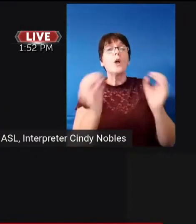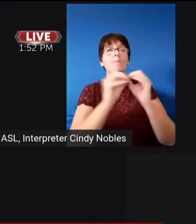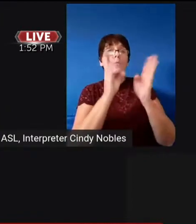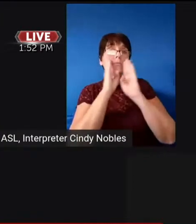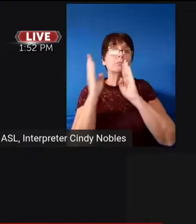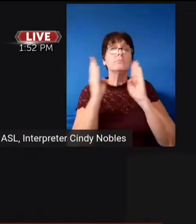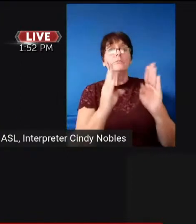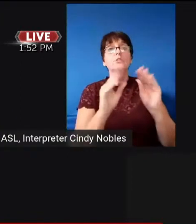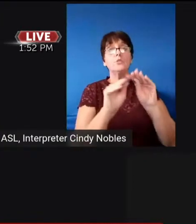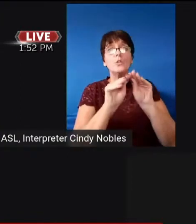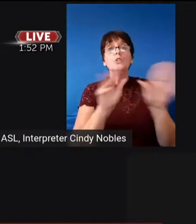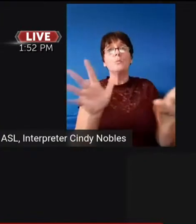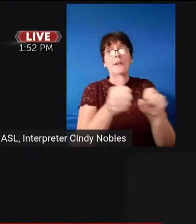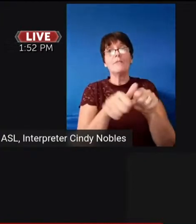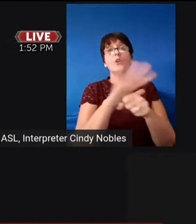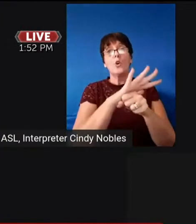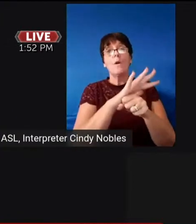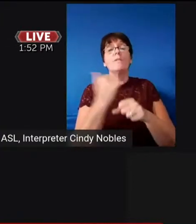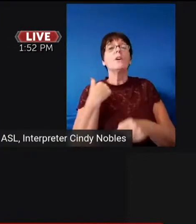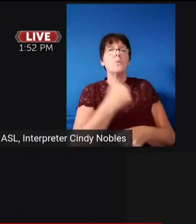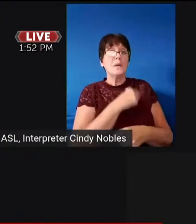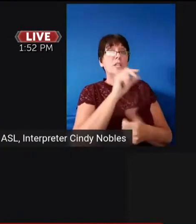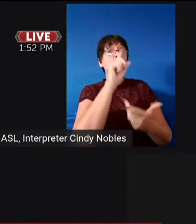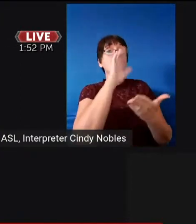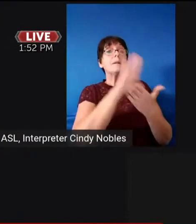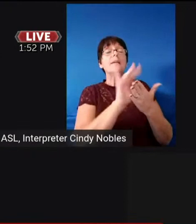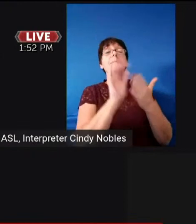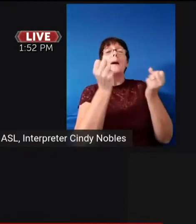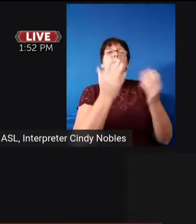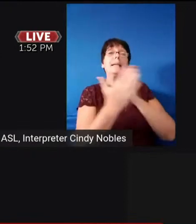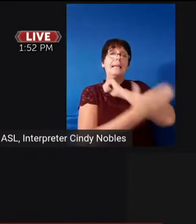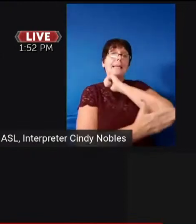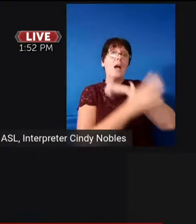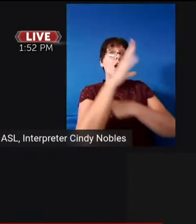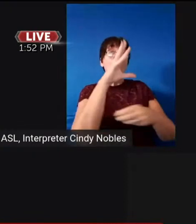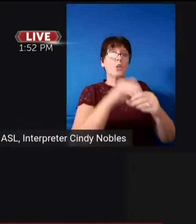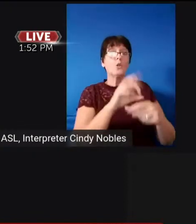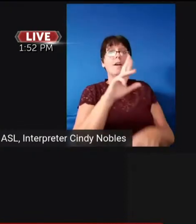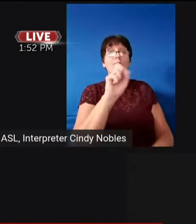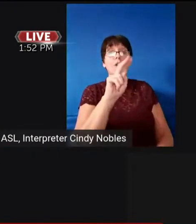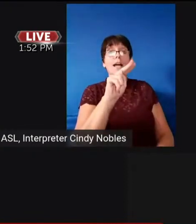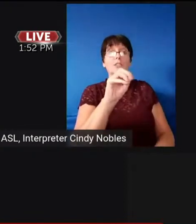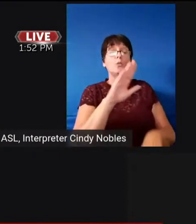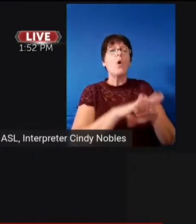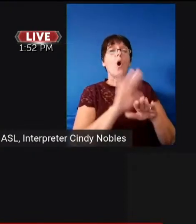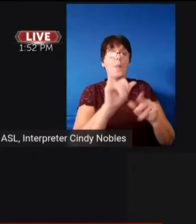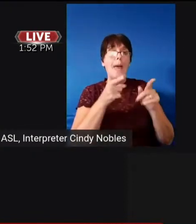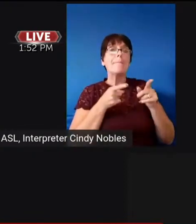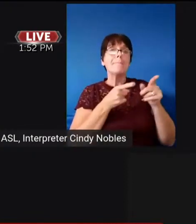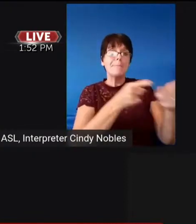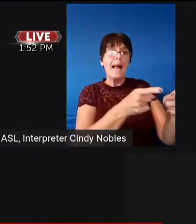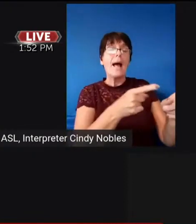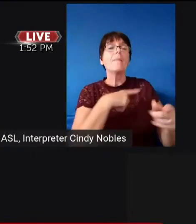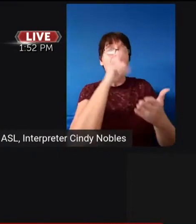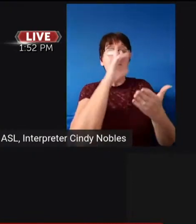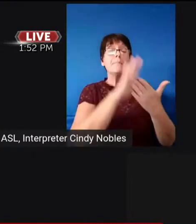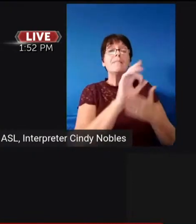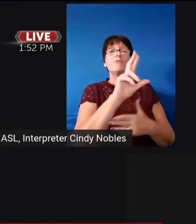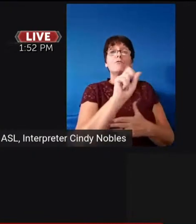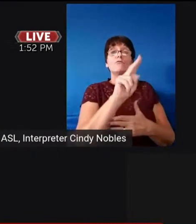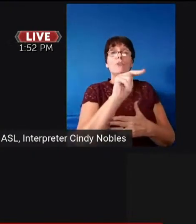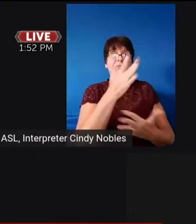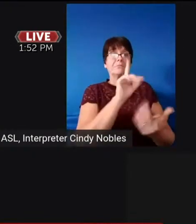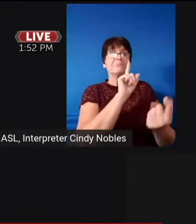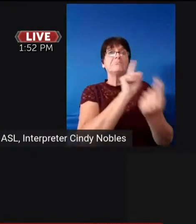to the spread of COVID. We do believe that many counties, including Fresno, are on that path. I believe that Fresno has